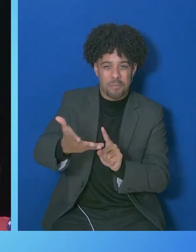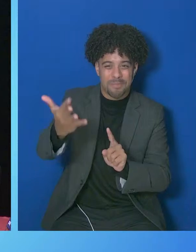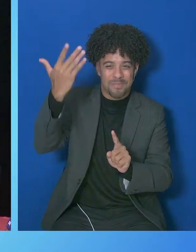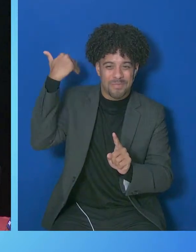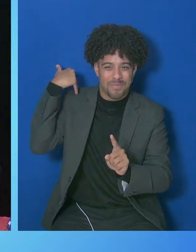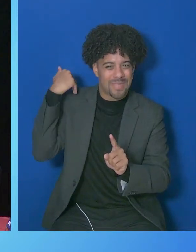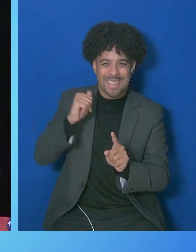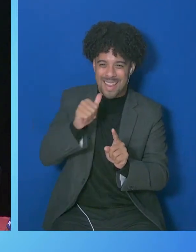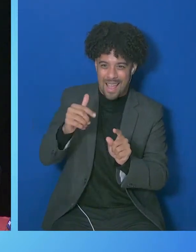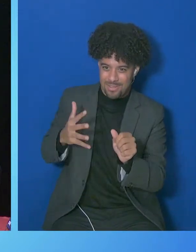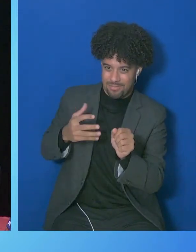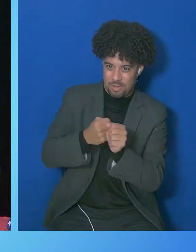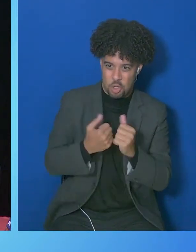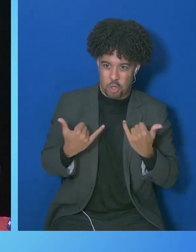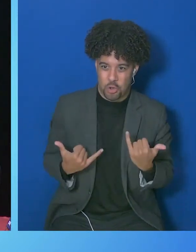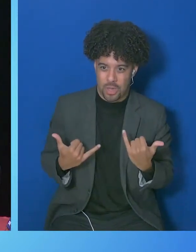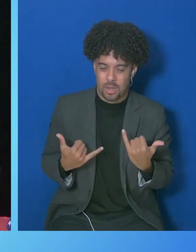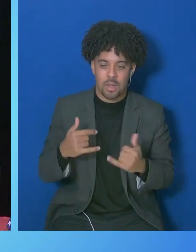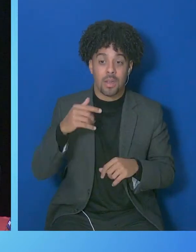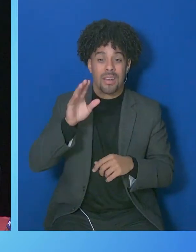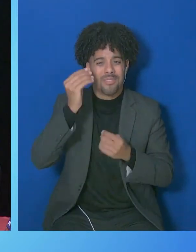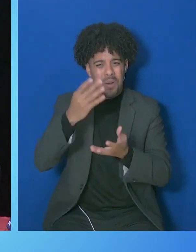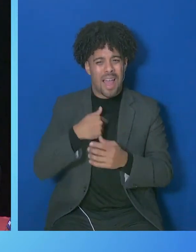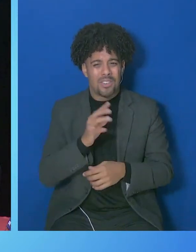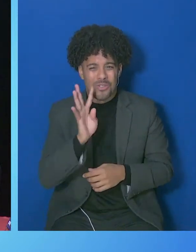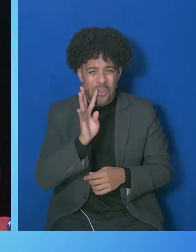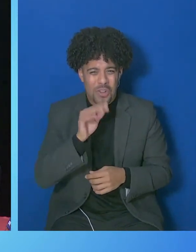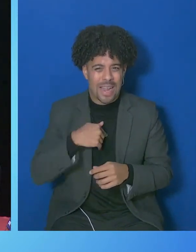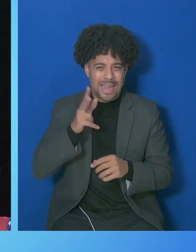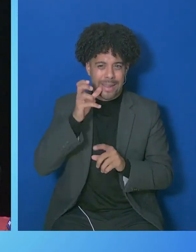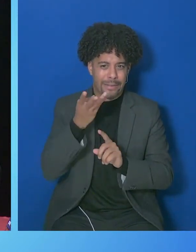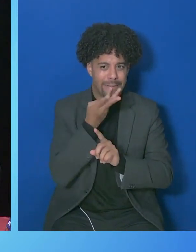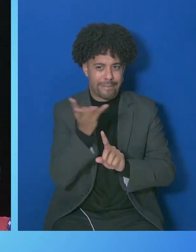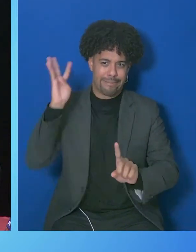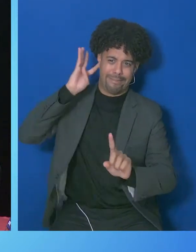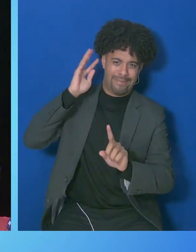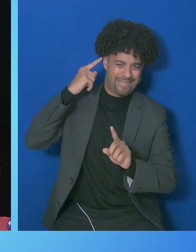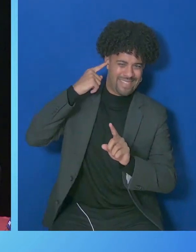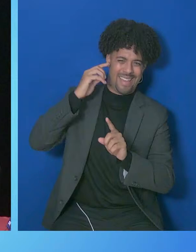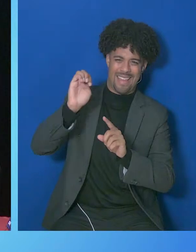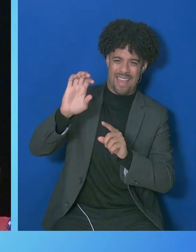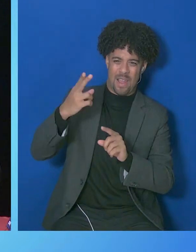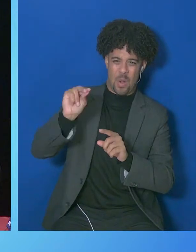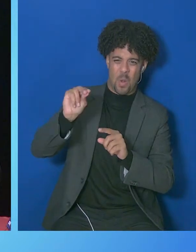I'm getting a terrible echo, that's why I'm...